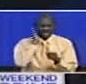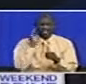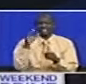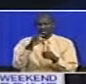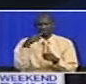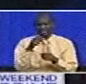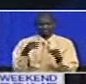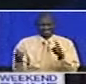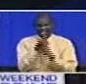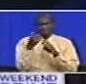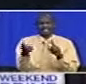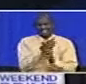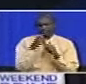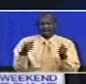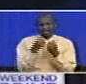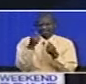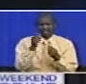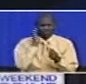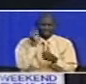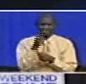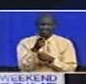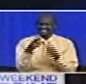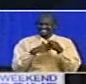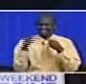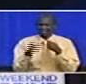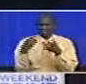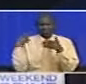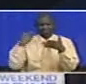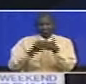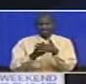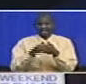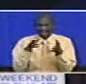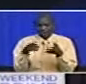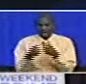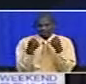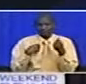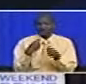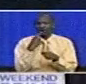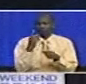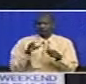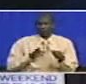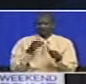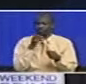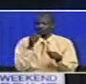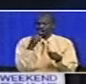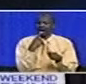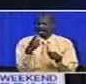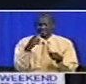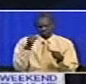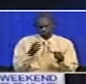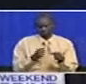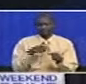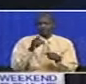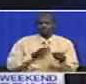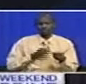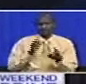cases of kidnappings have been reported in the last 6 months, with the latest being the kidnapping of a 100-year-old granny who was